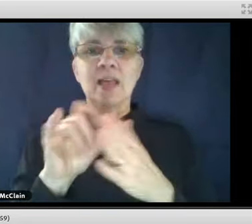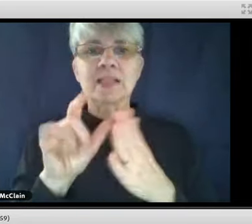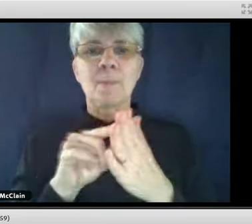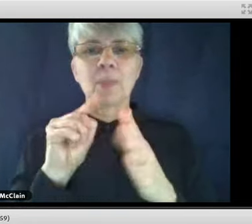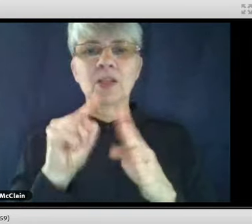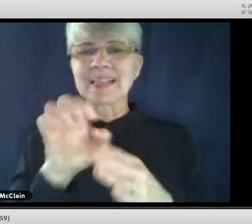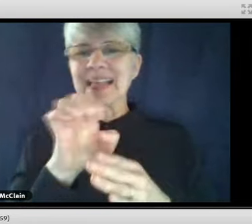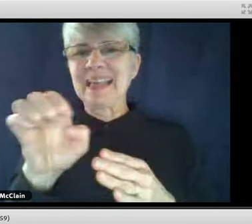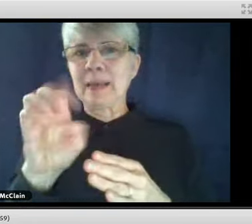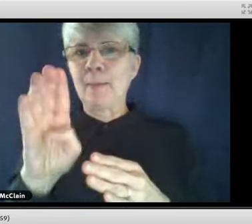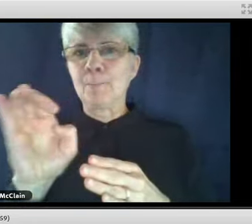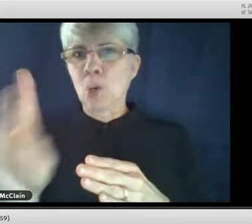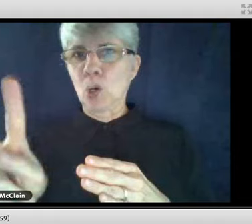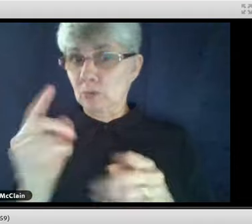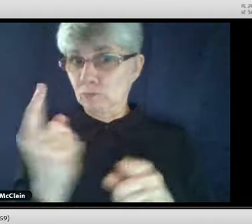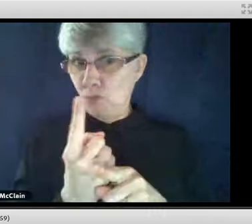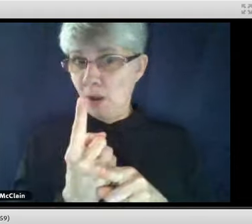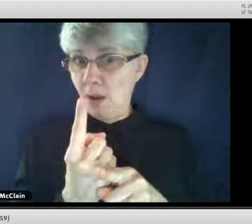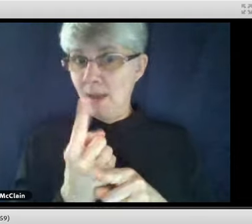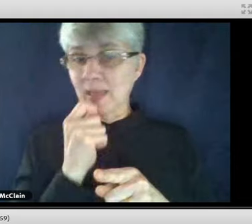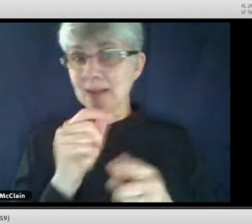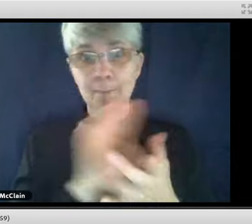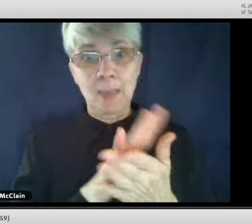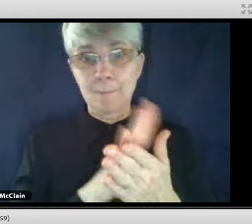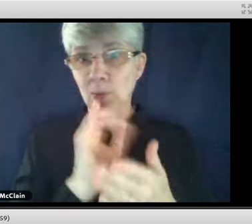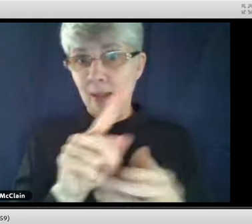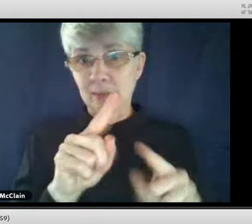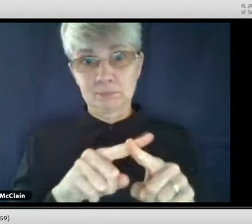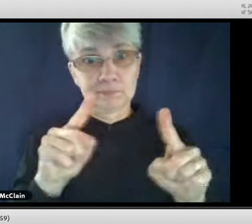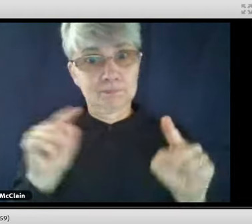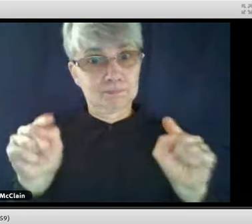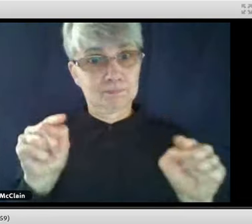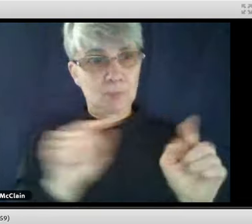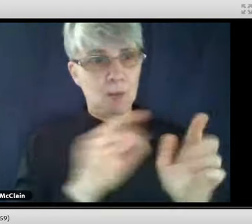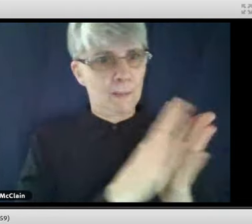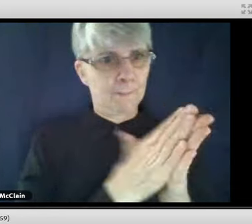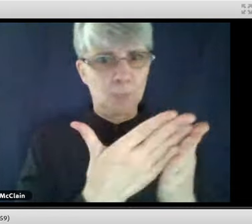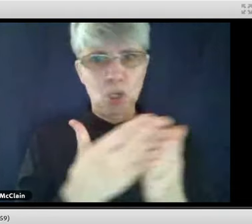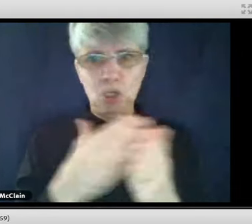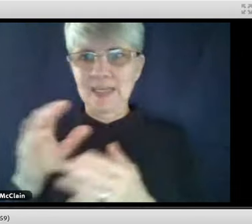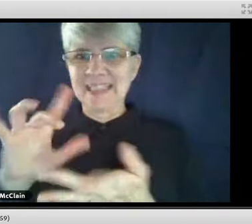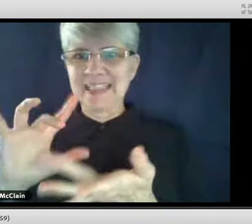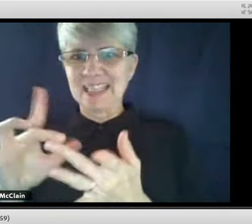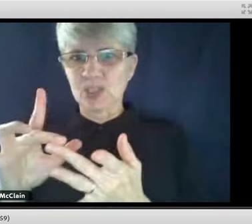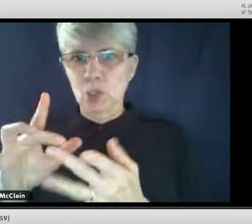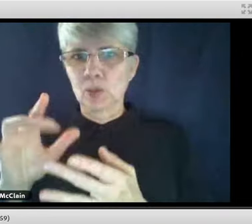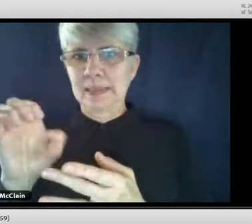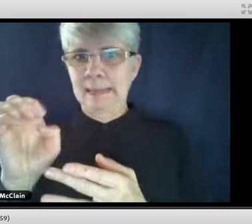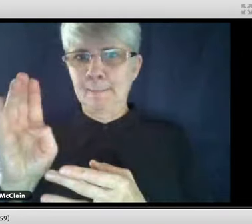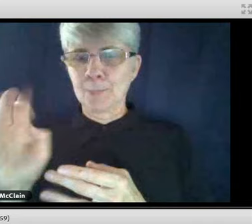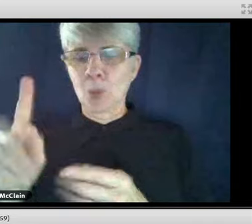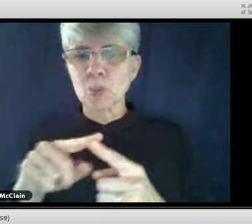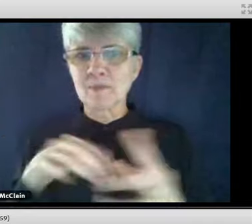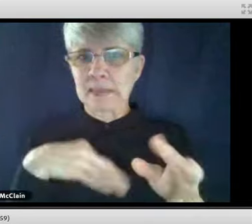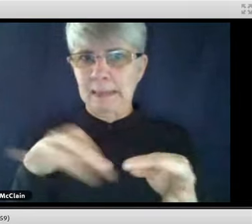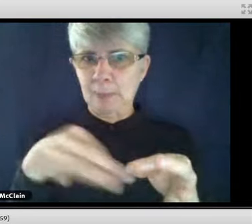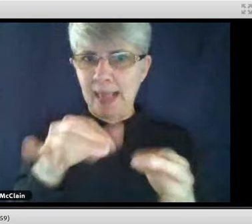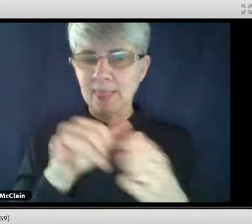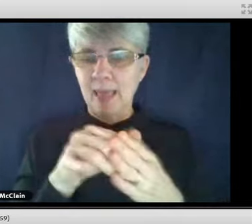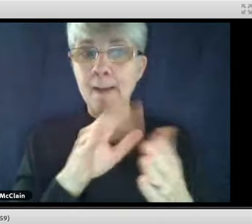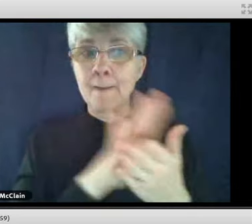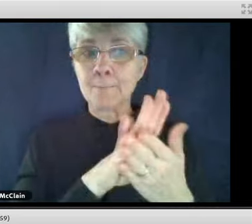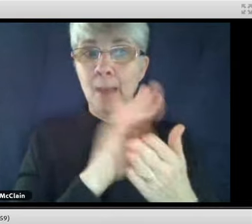ebook, right? Because that's not paperback, that's digital. So we have to kind of make that clear. That's why like